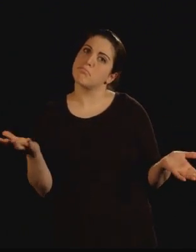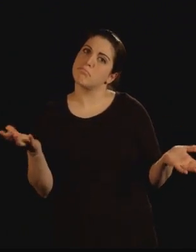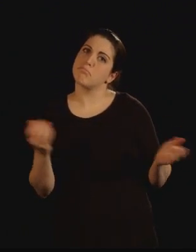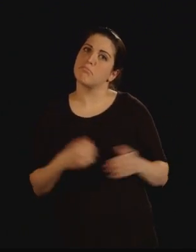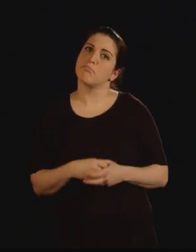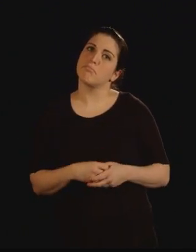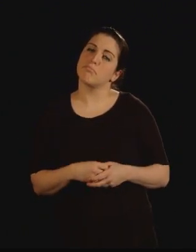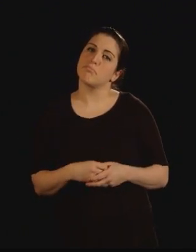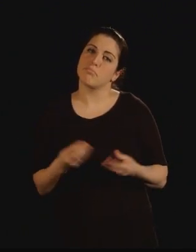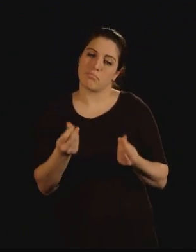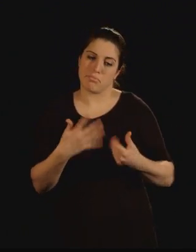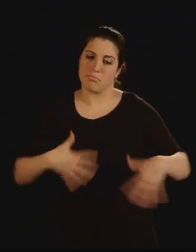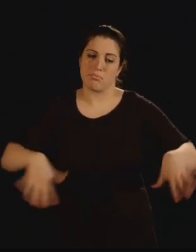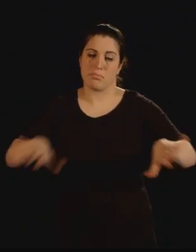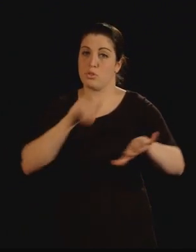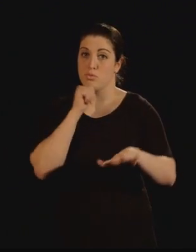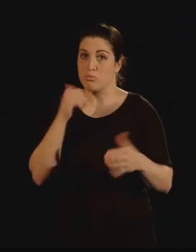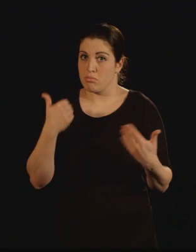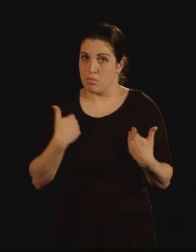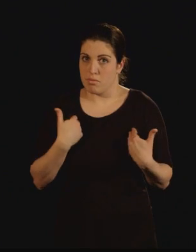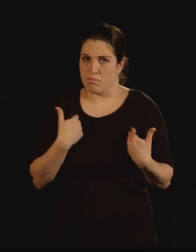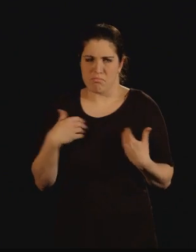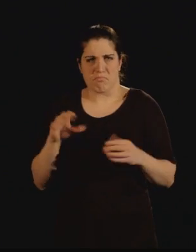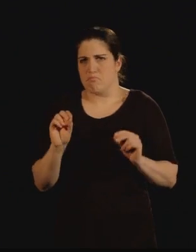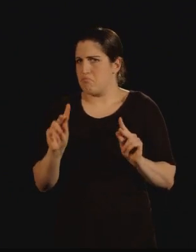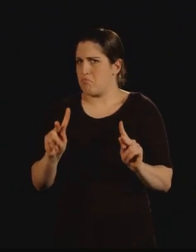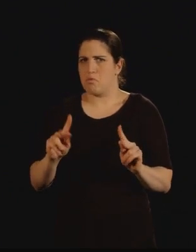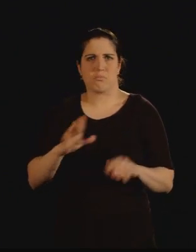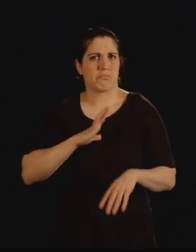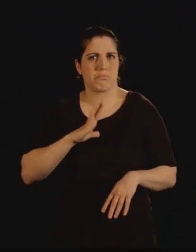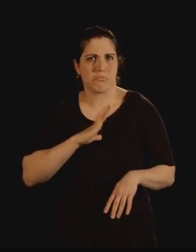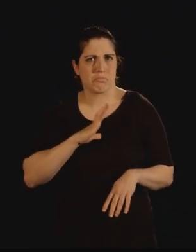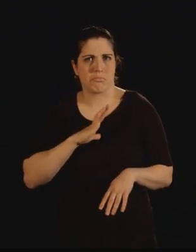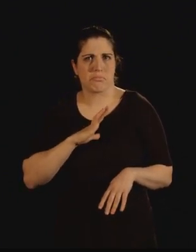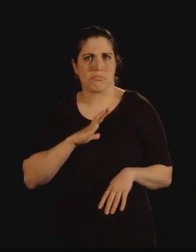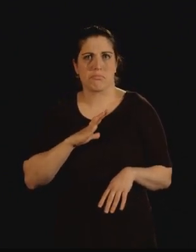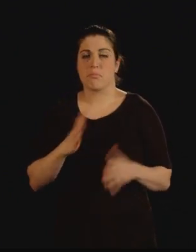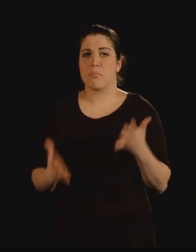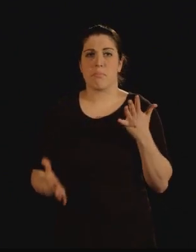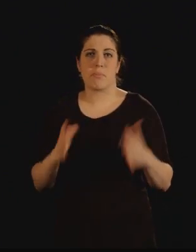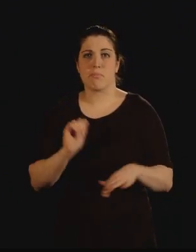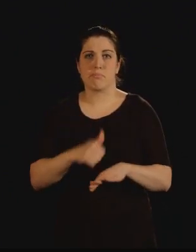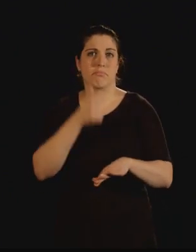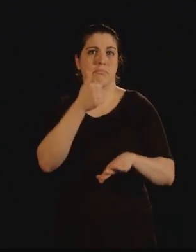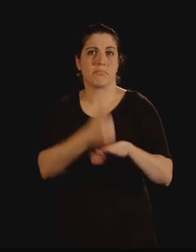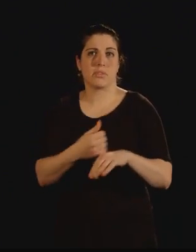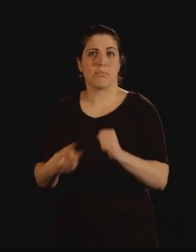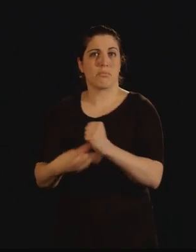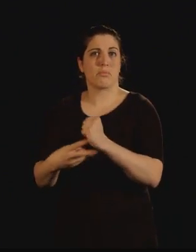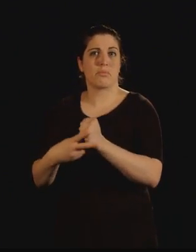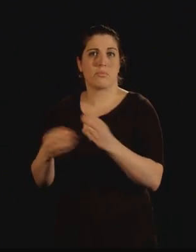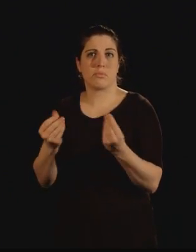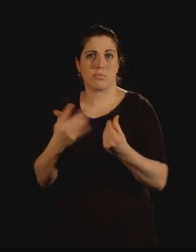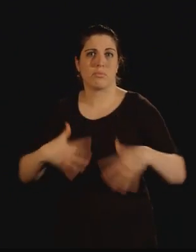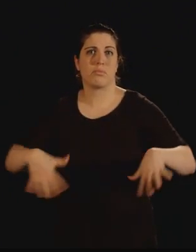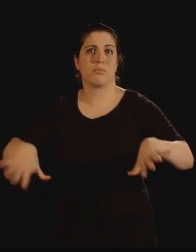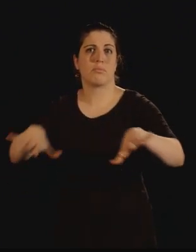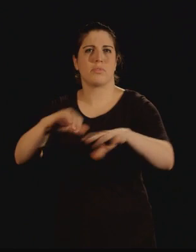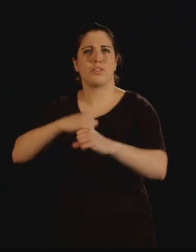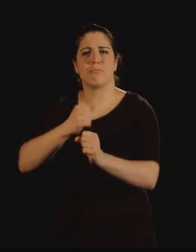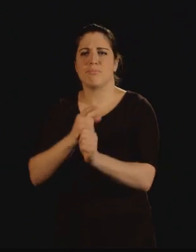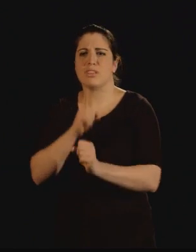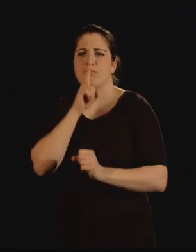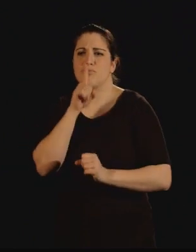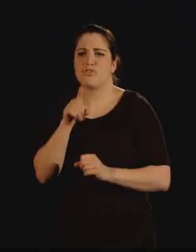No acreage? No problem. Consider a conservation burial to help set aside parkland for all eternity.